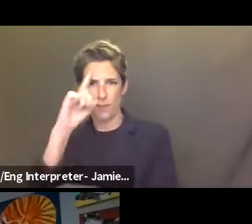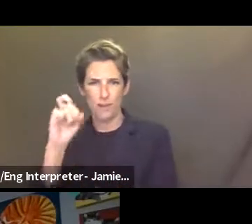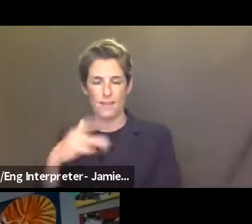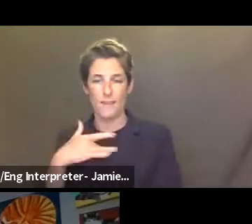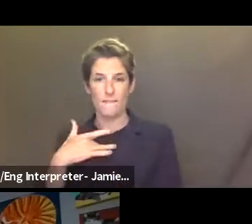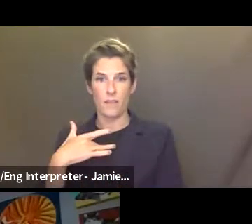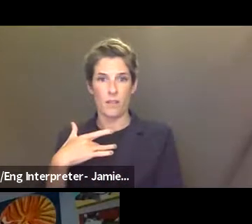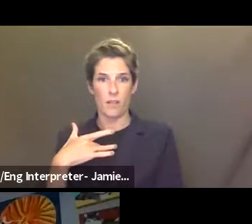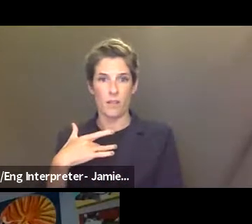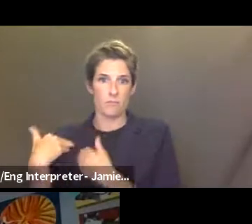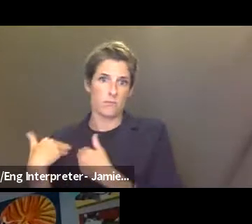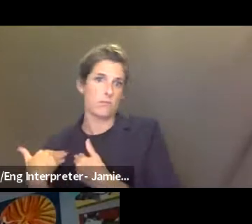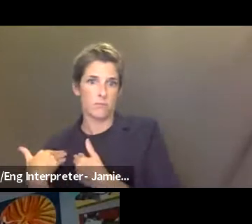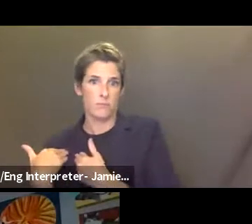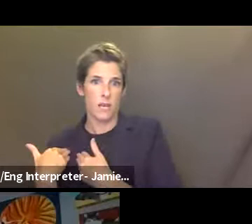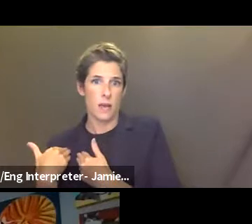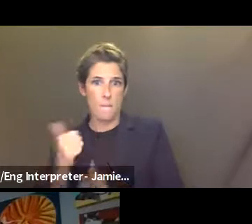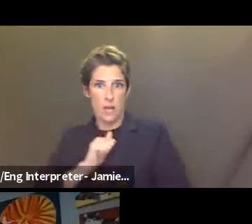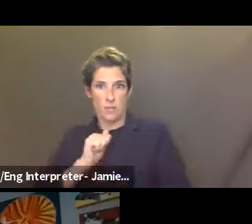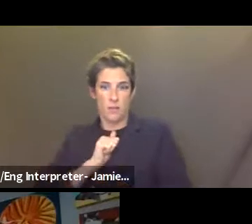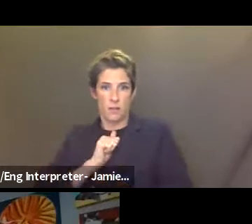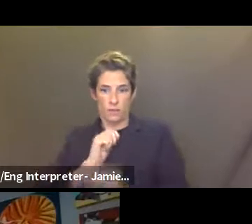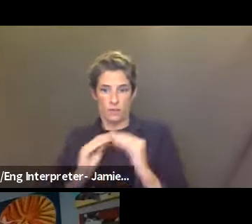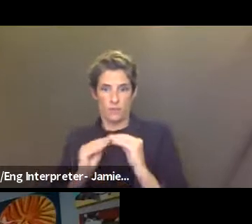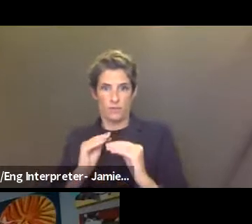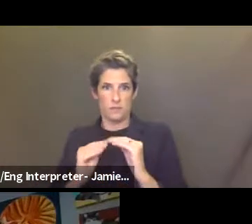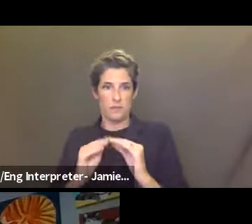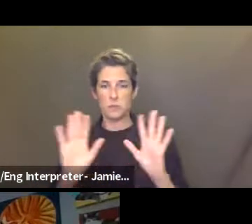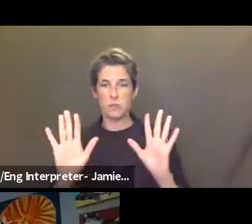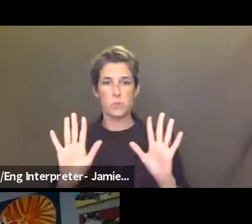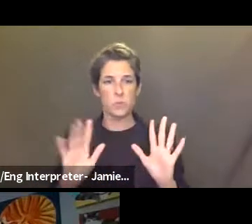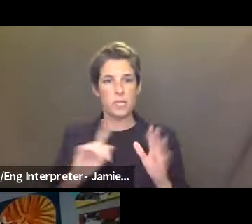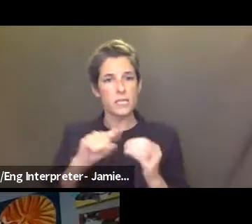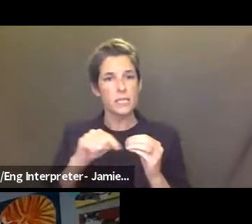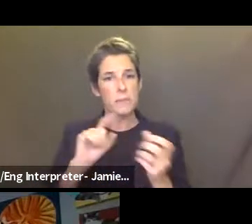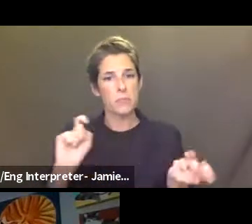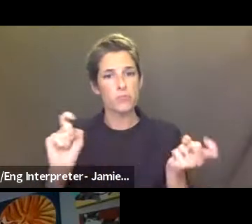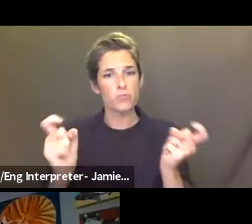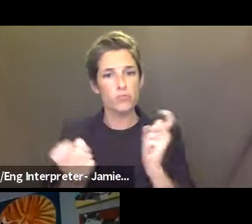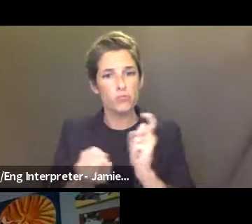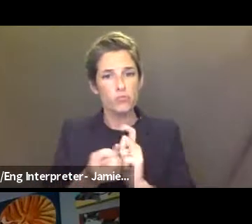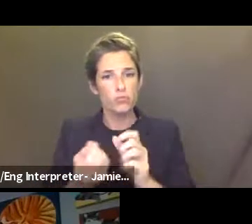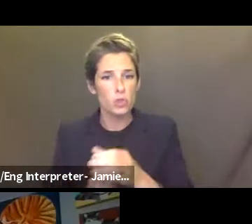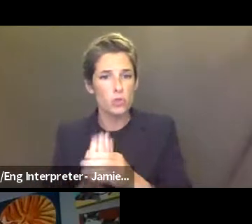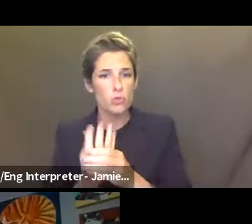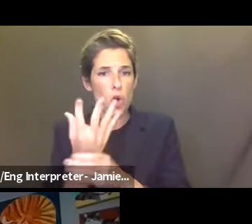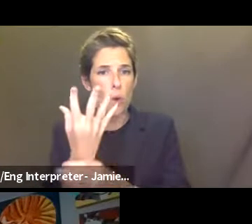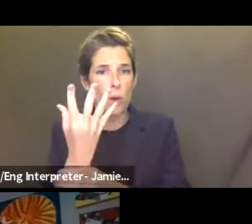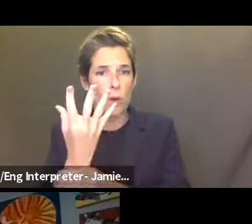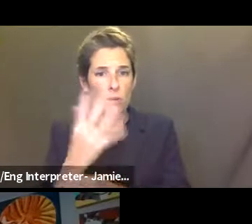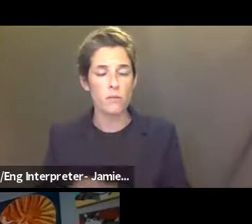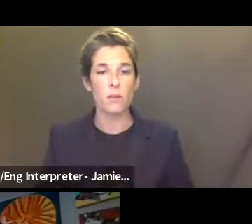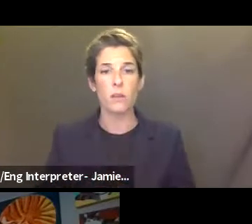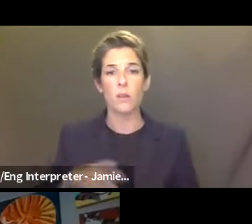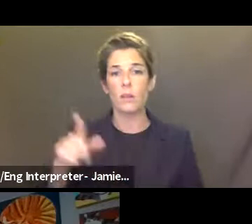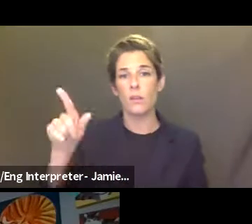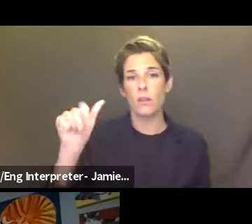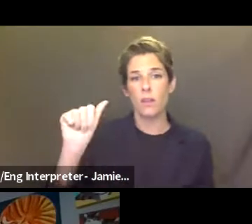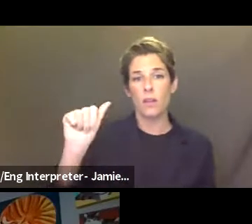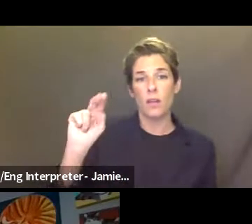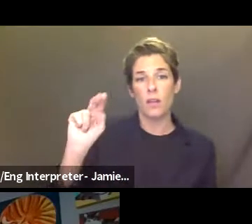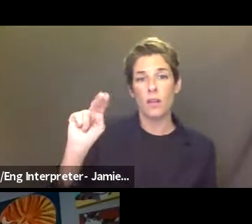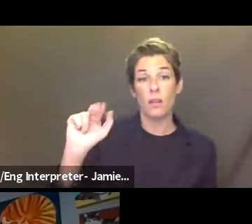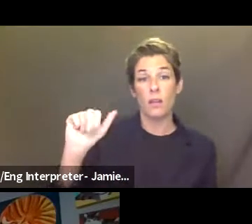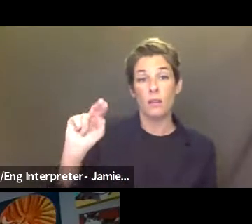It would be similar with autism. There's no mending or healing. I don't